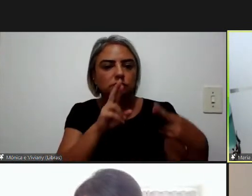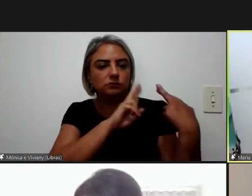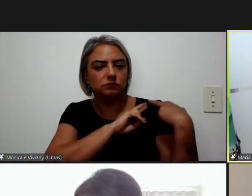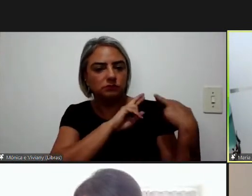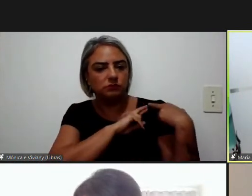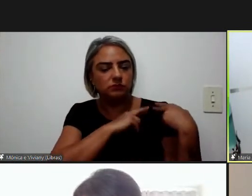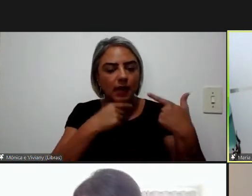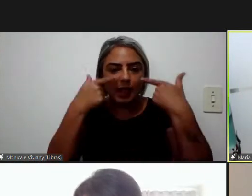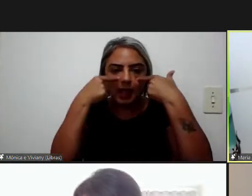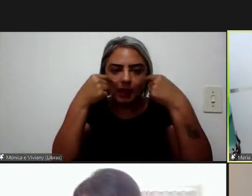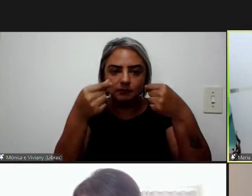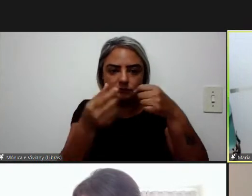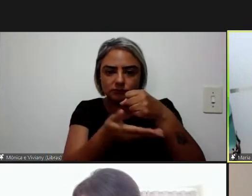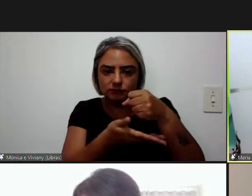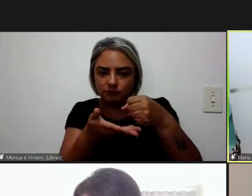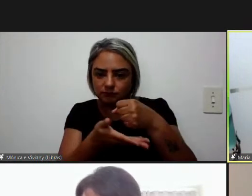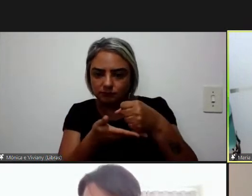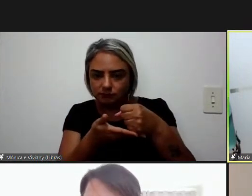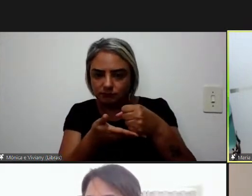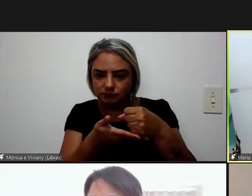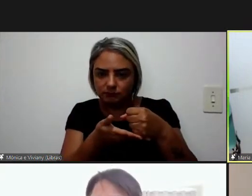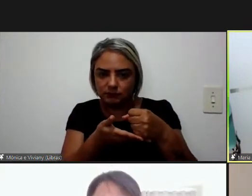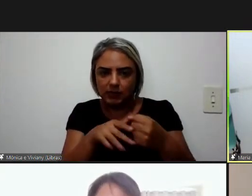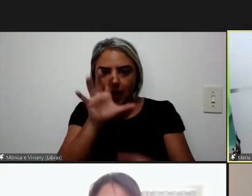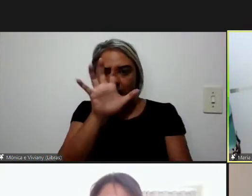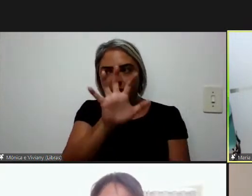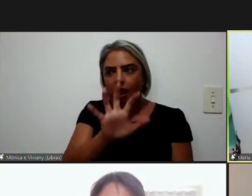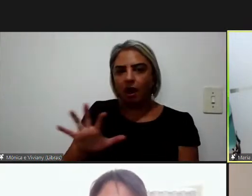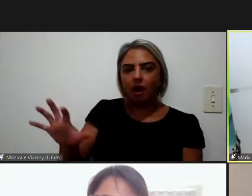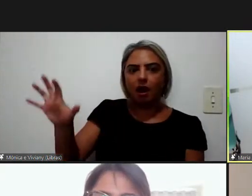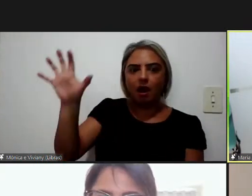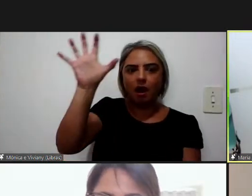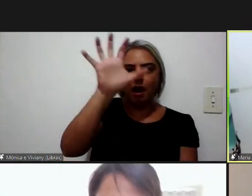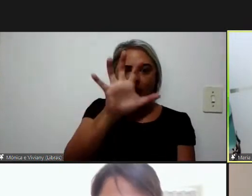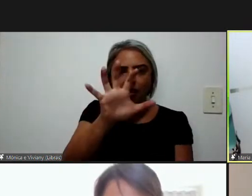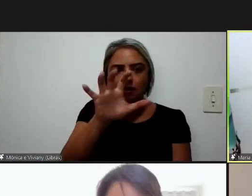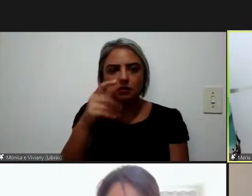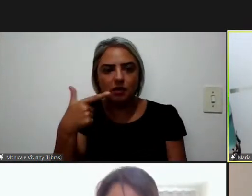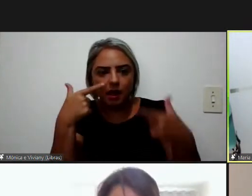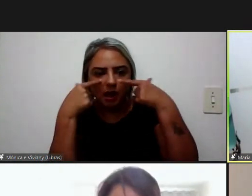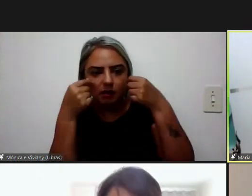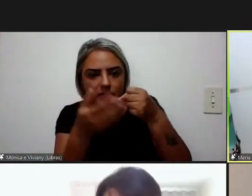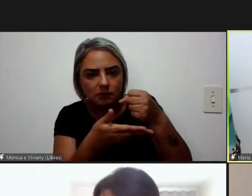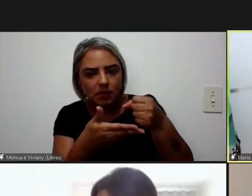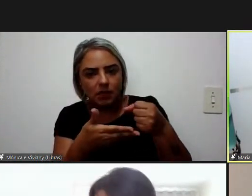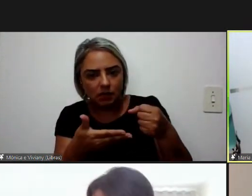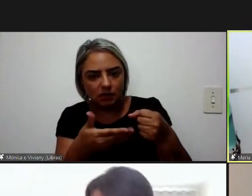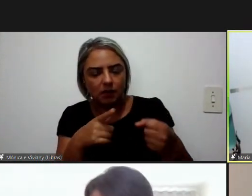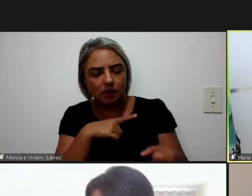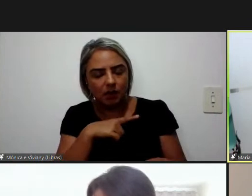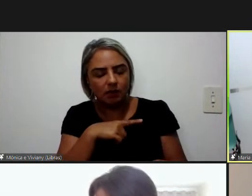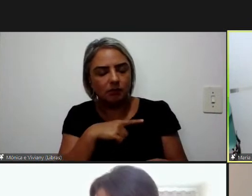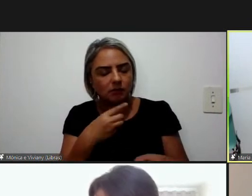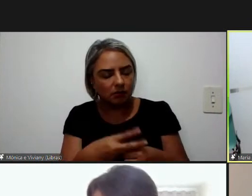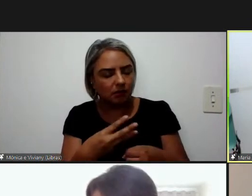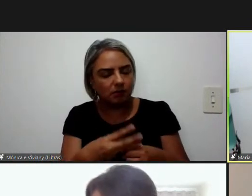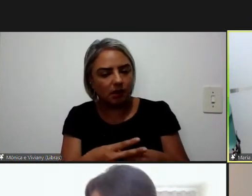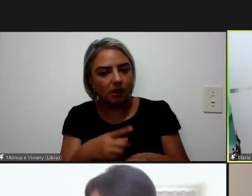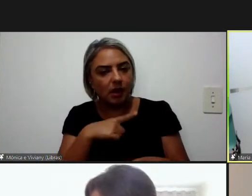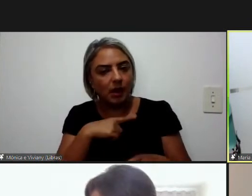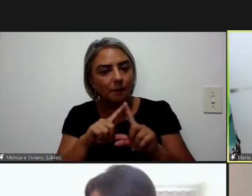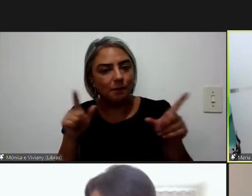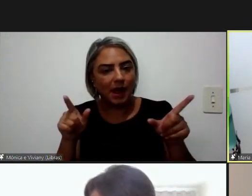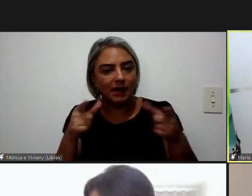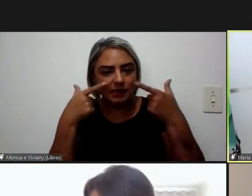So all municipalities are responsible for primary care. So in this macro region, everybody